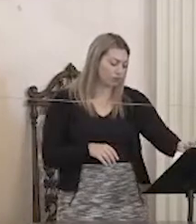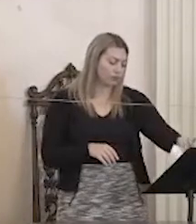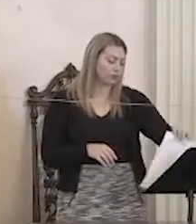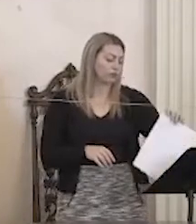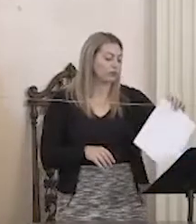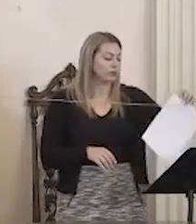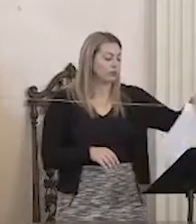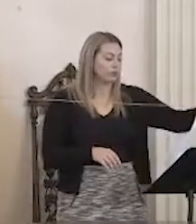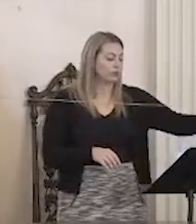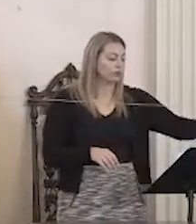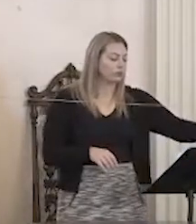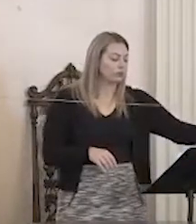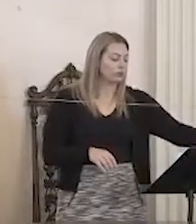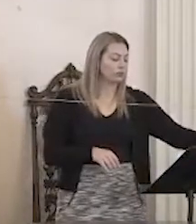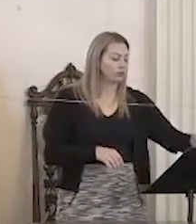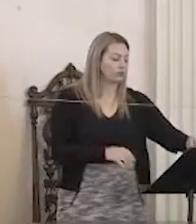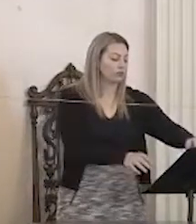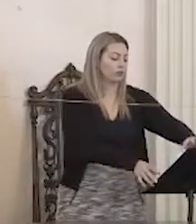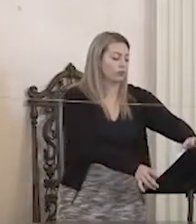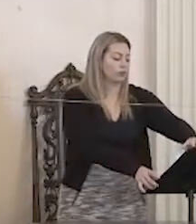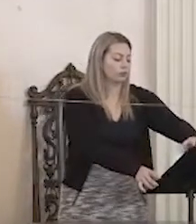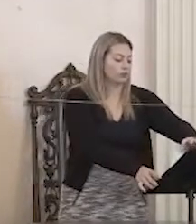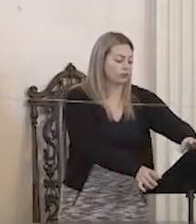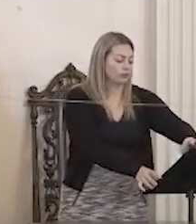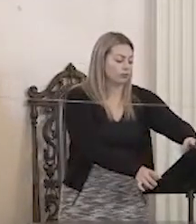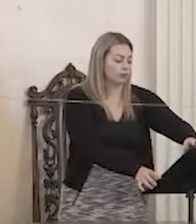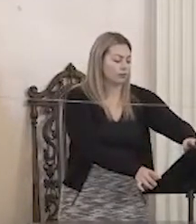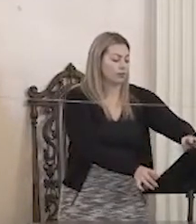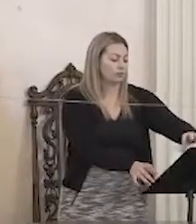1992. So I can hear some of you thinking,